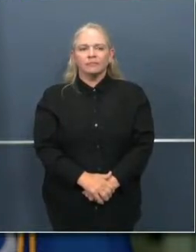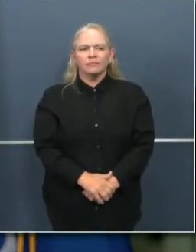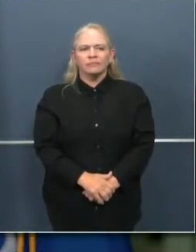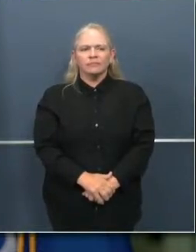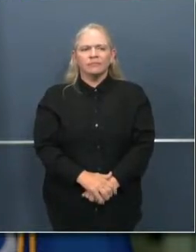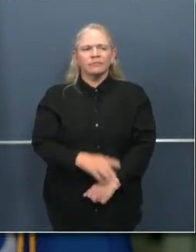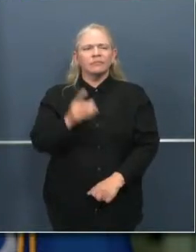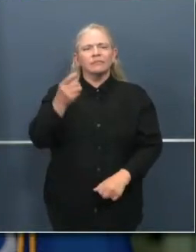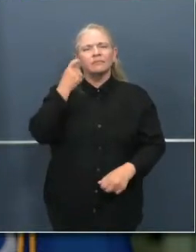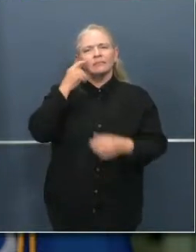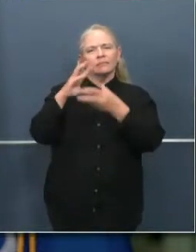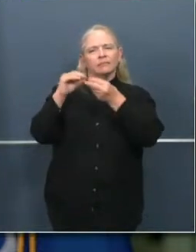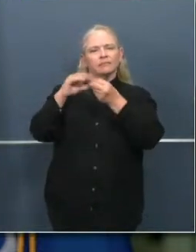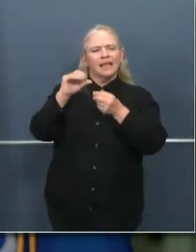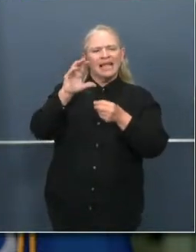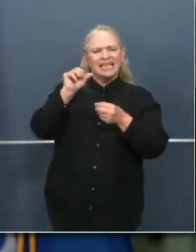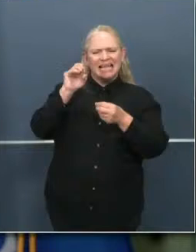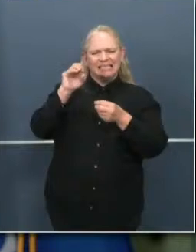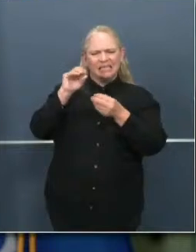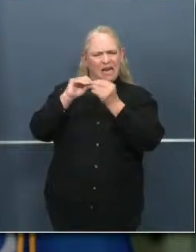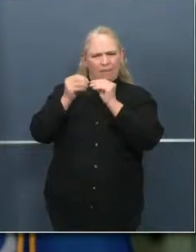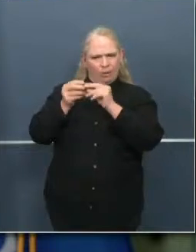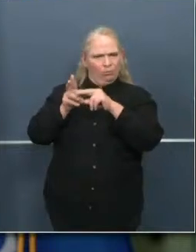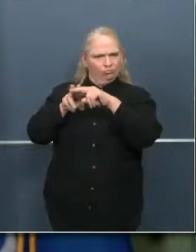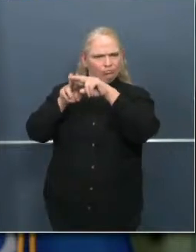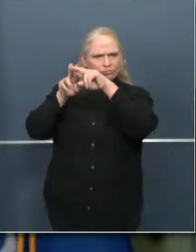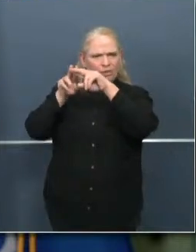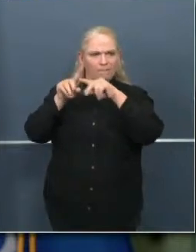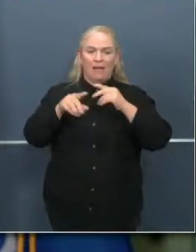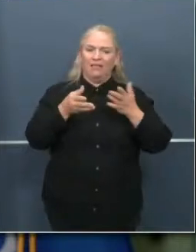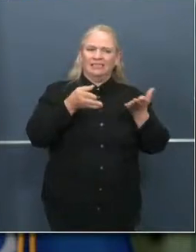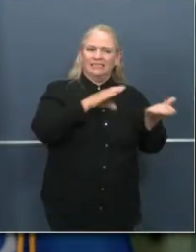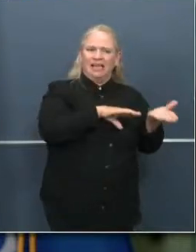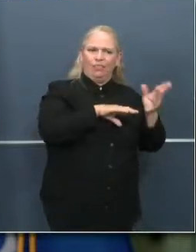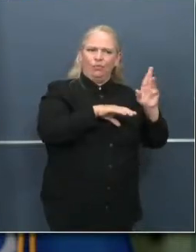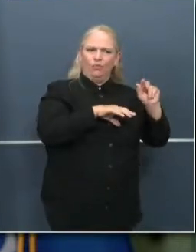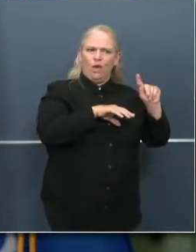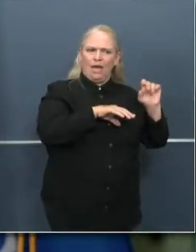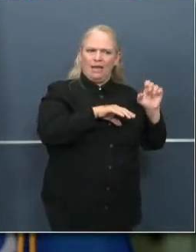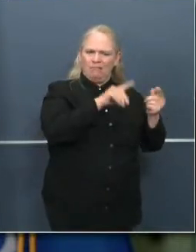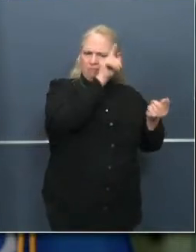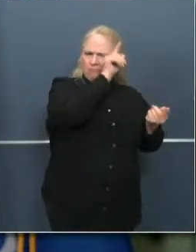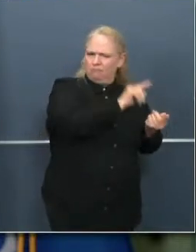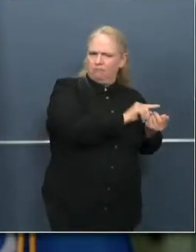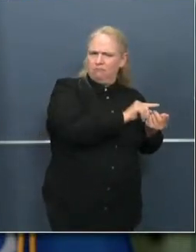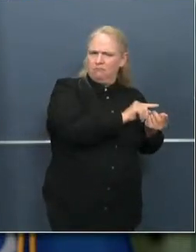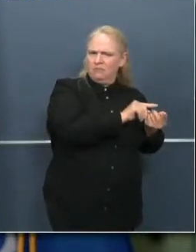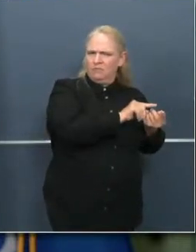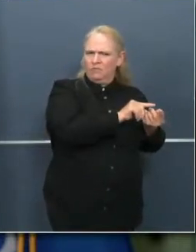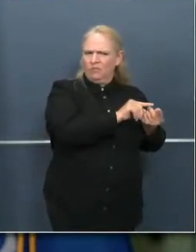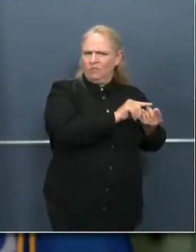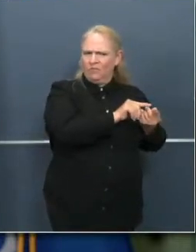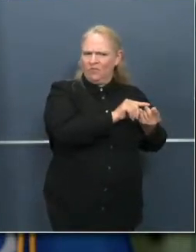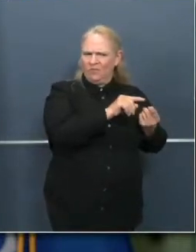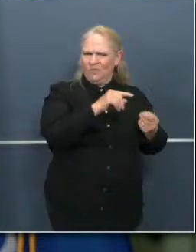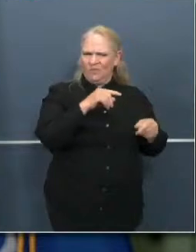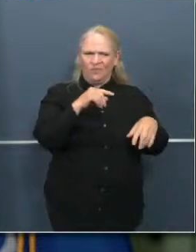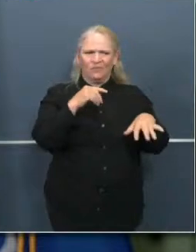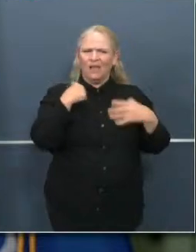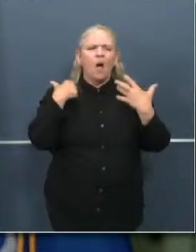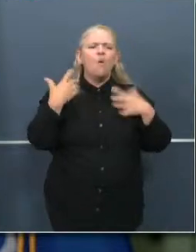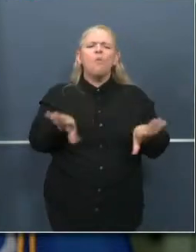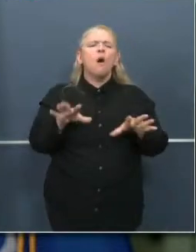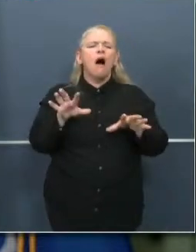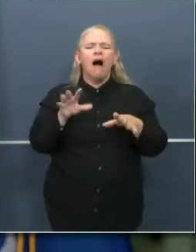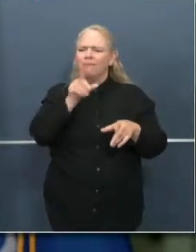we don't want anybody to die, but those death numbers are way lower than where they were a few months ago. I'm wondering what you attribute